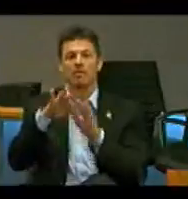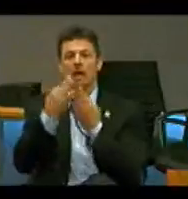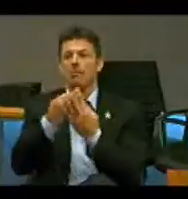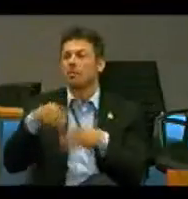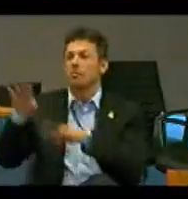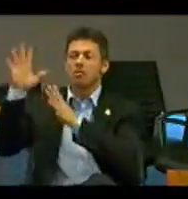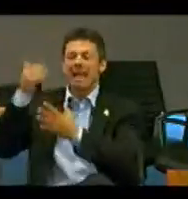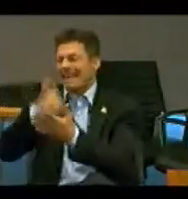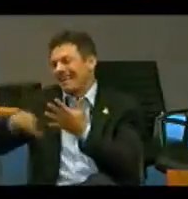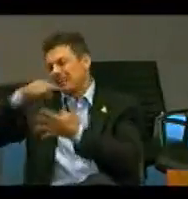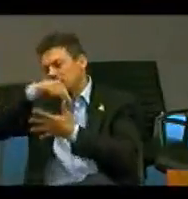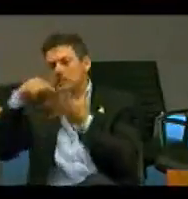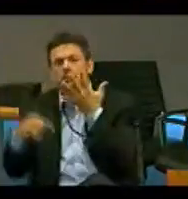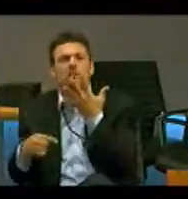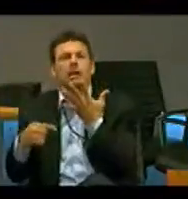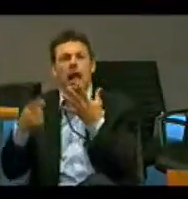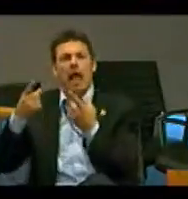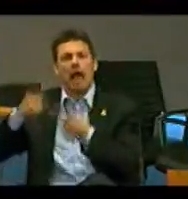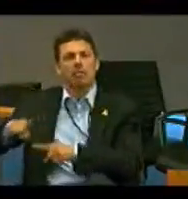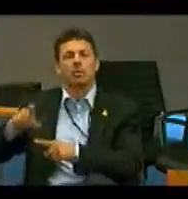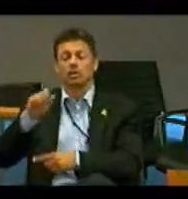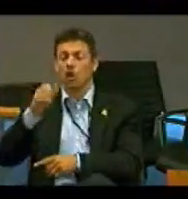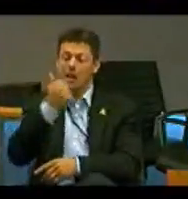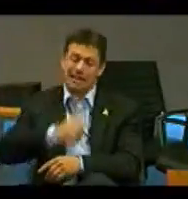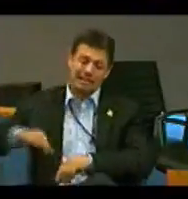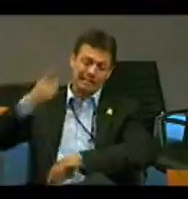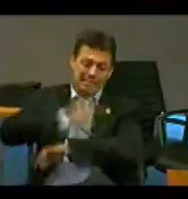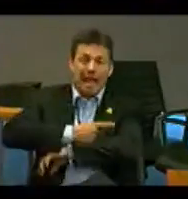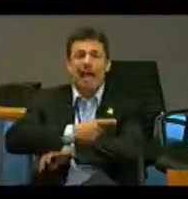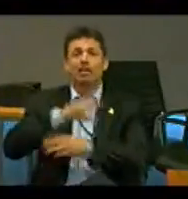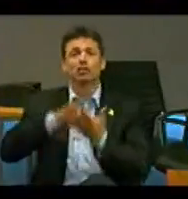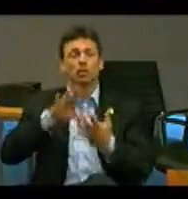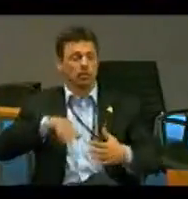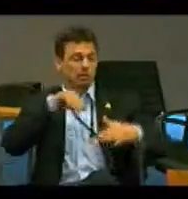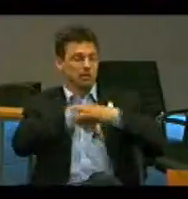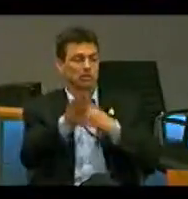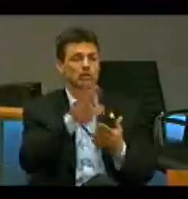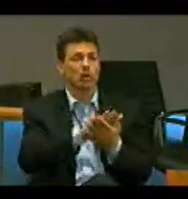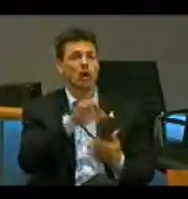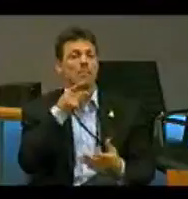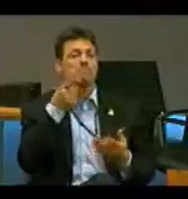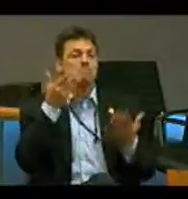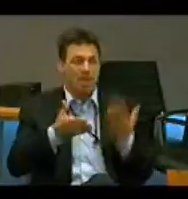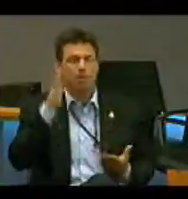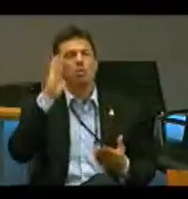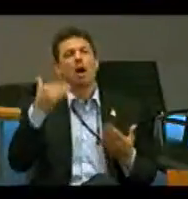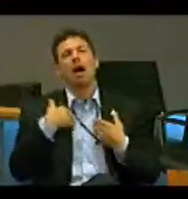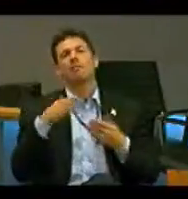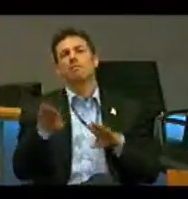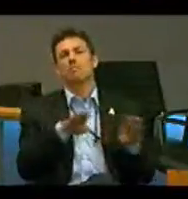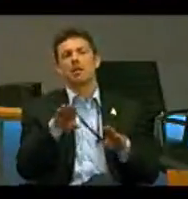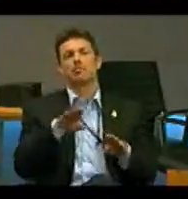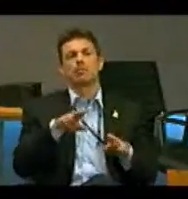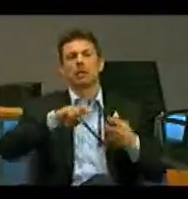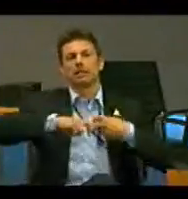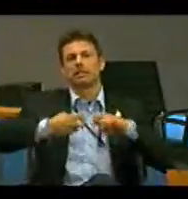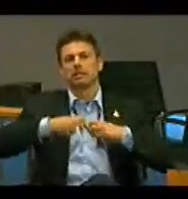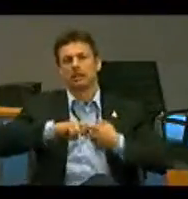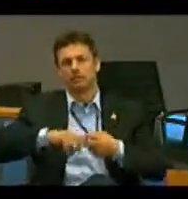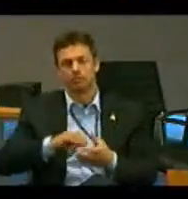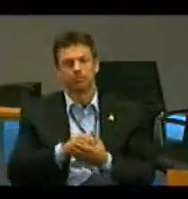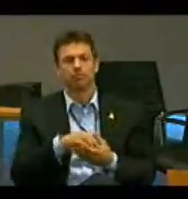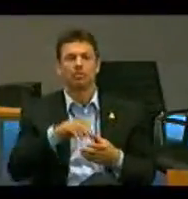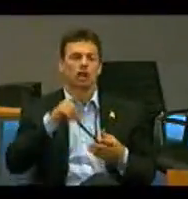of things could happen, which means that on any given day coming into school, a child may have a behavioral incident that is due to trauma or due